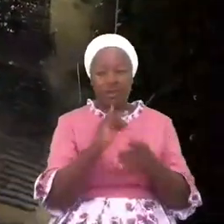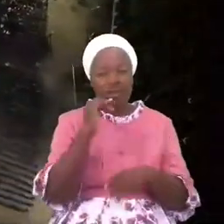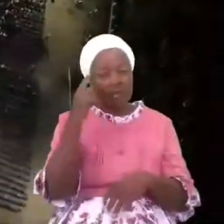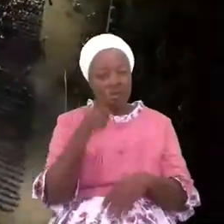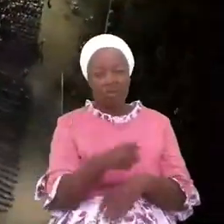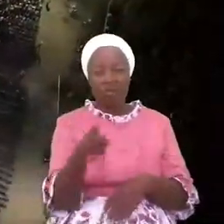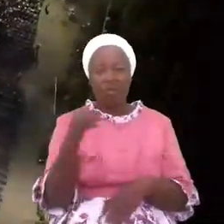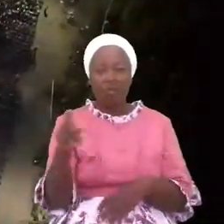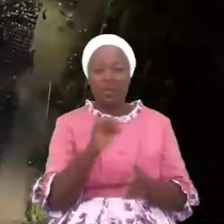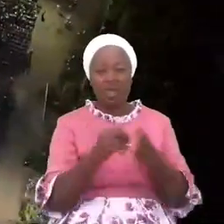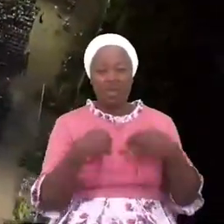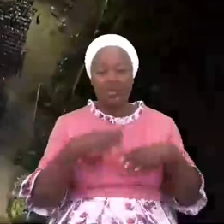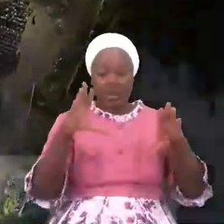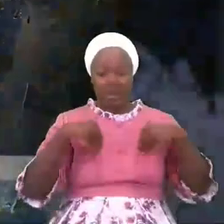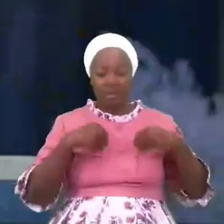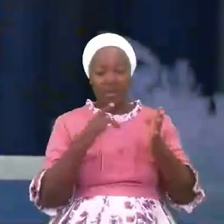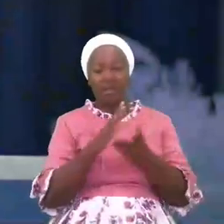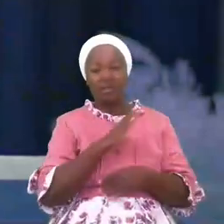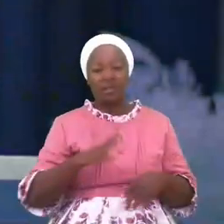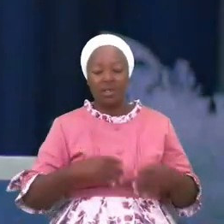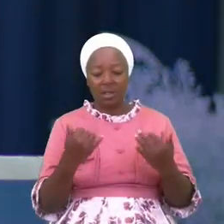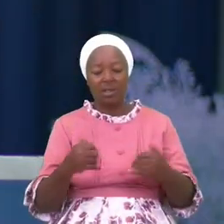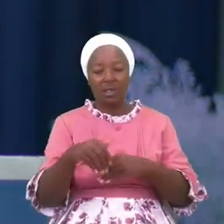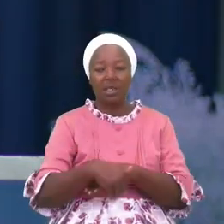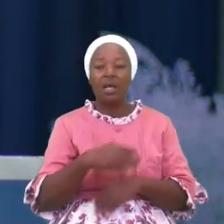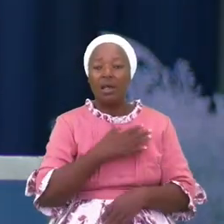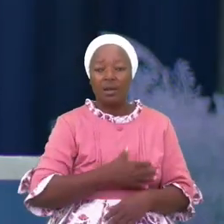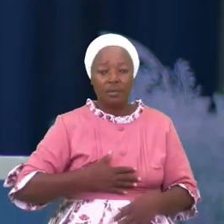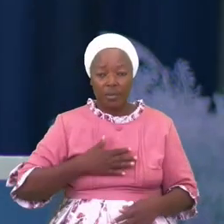Please endeavor to be there tomorrow.